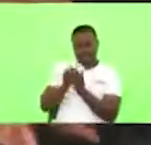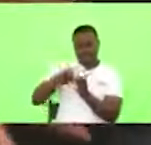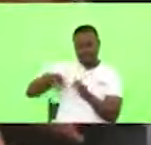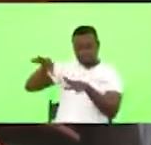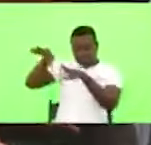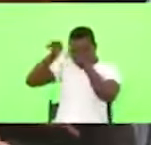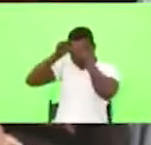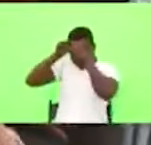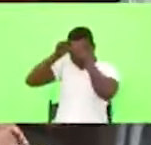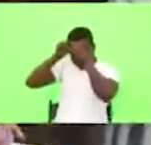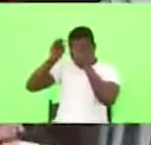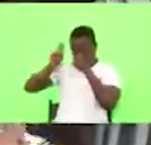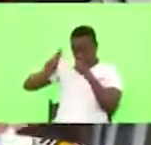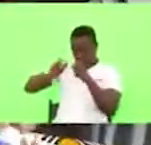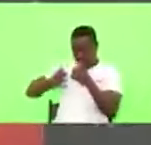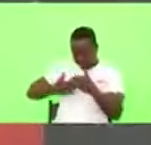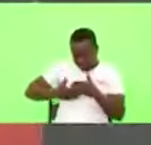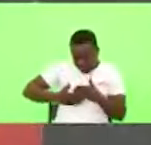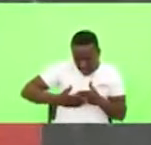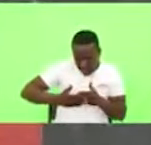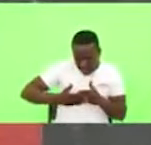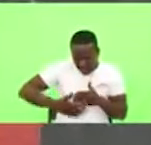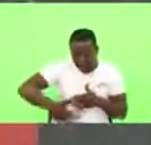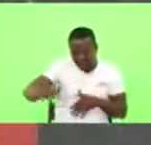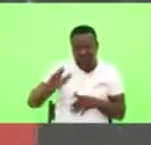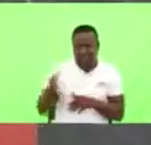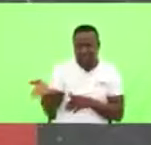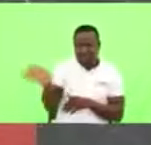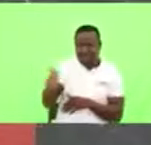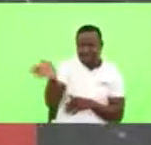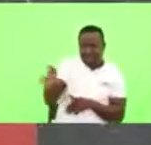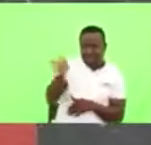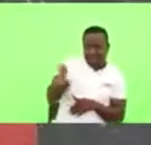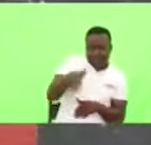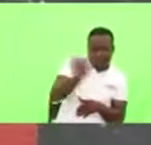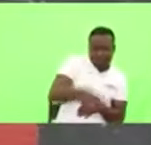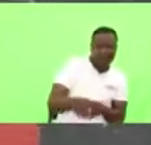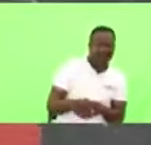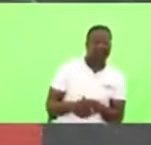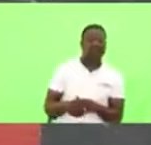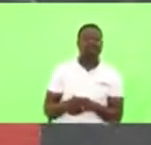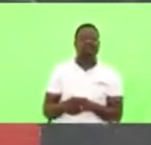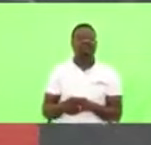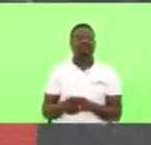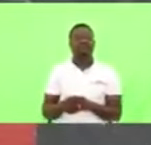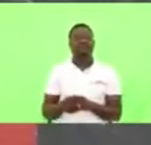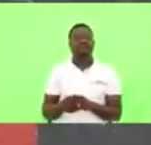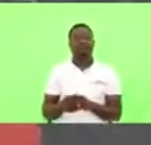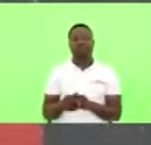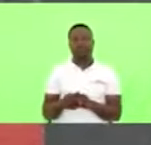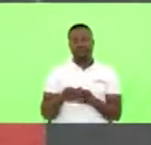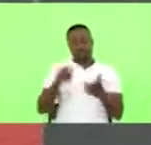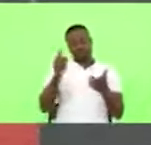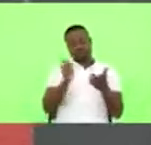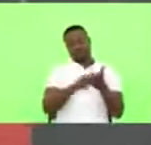generation. This one will live beyond the empty grave. Will live beyond the empty grave. Number